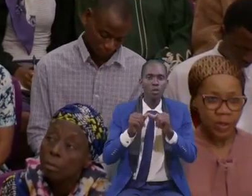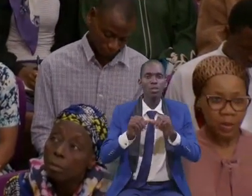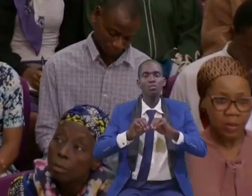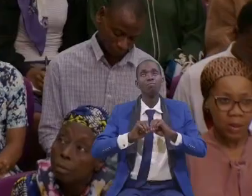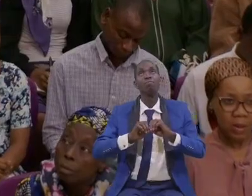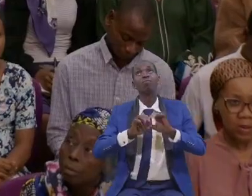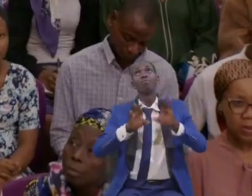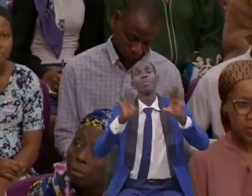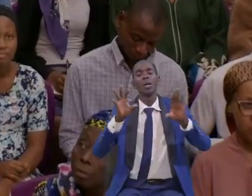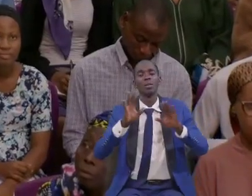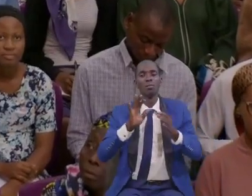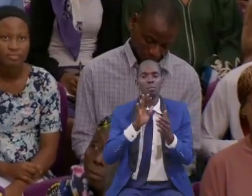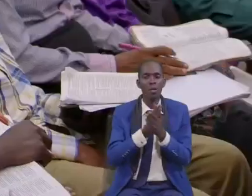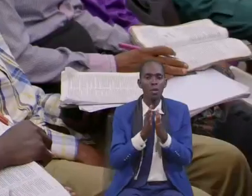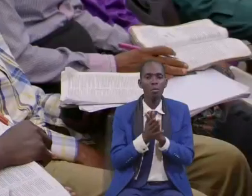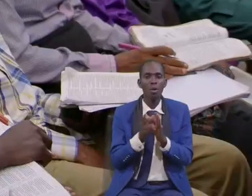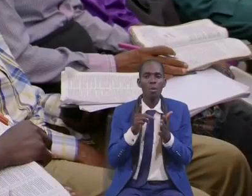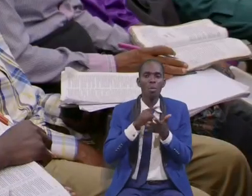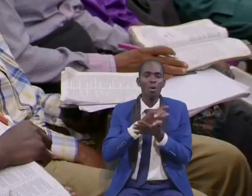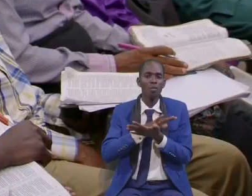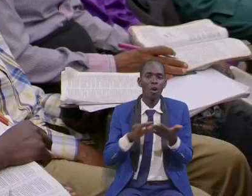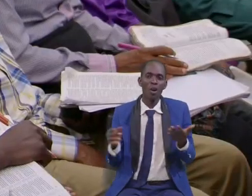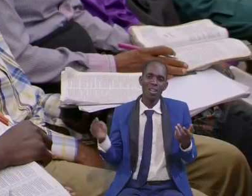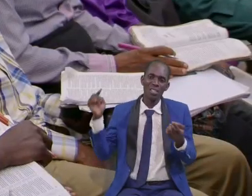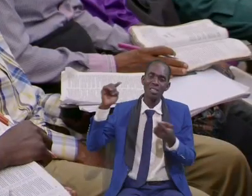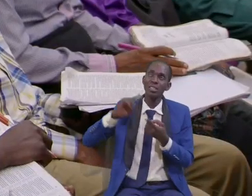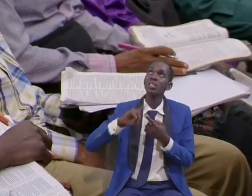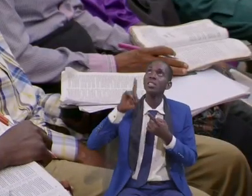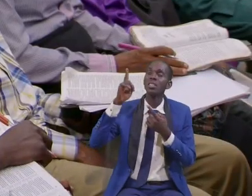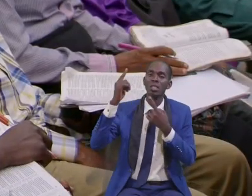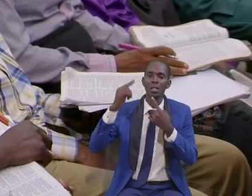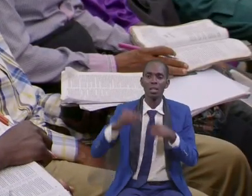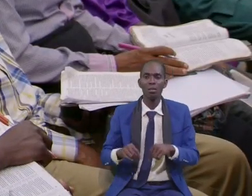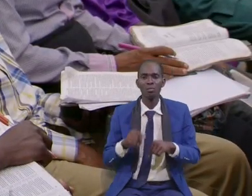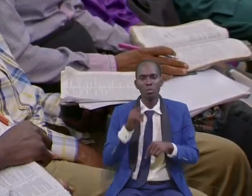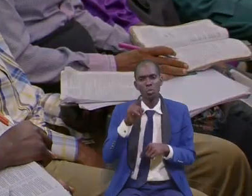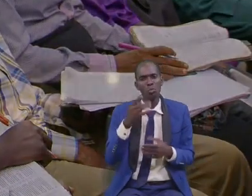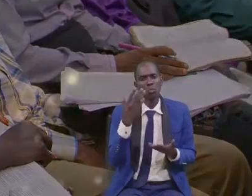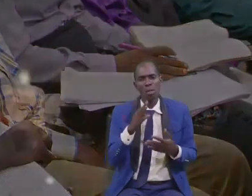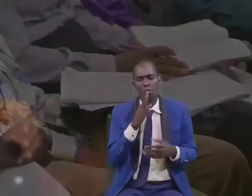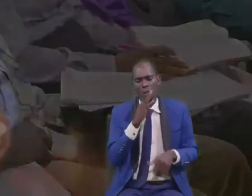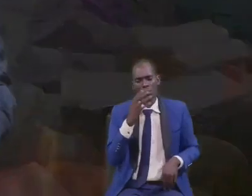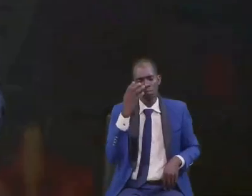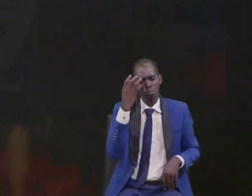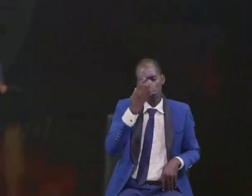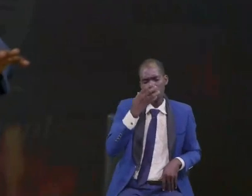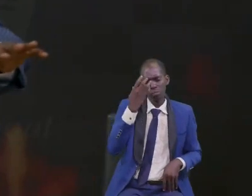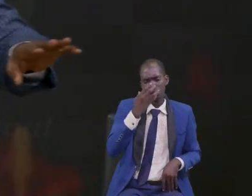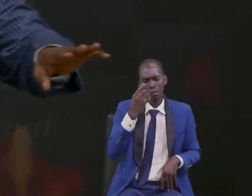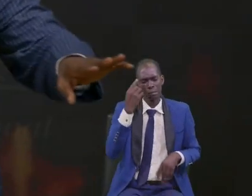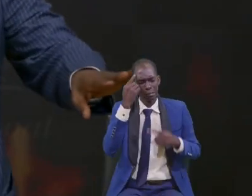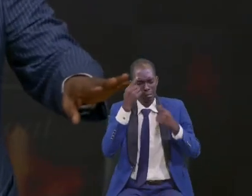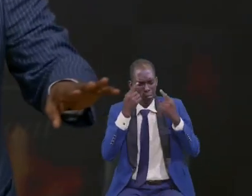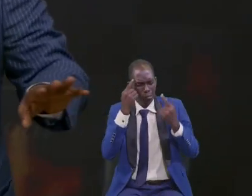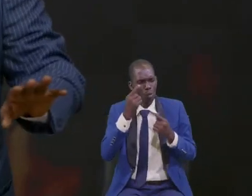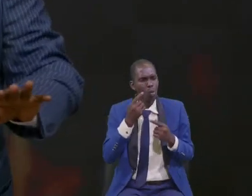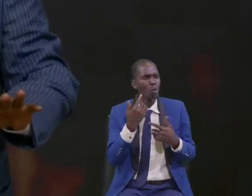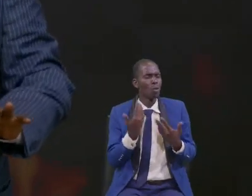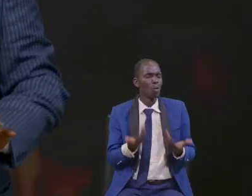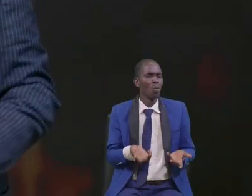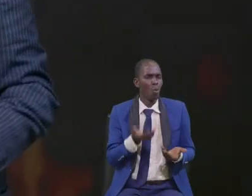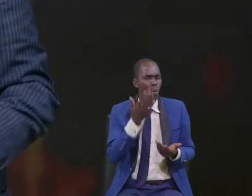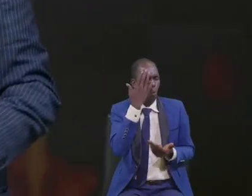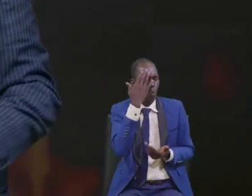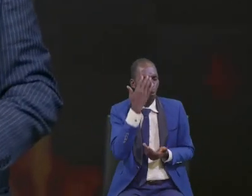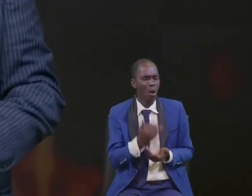purified until he comes. You know, you are wondering, this kind of family I have, why is my